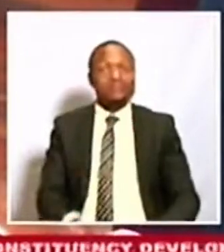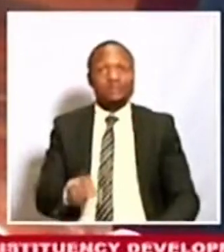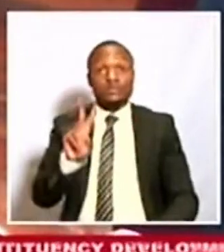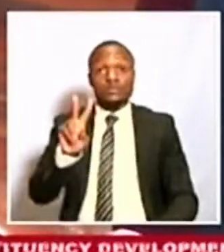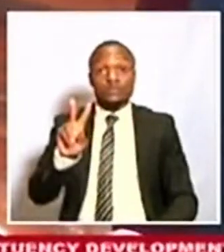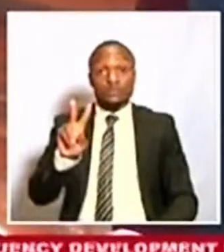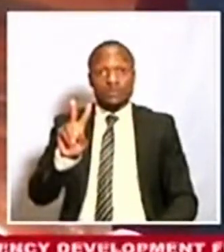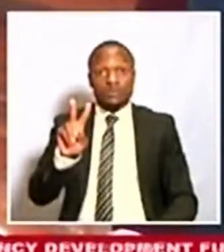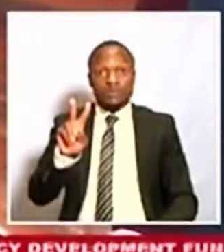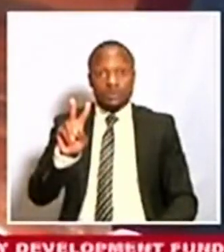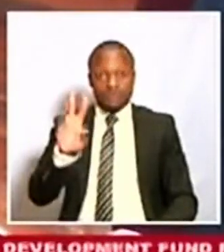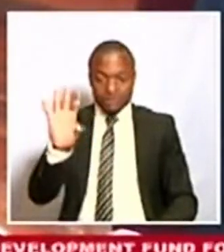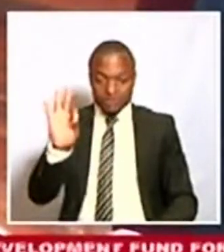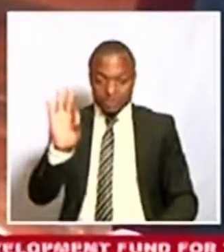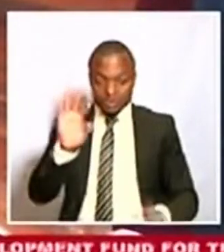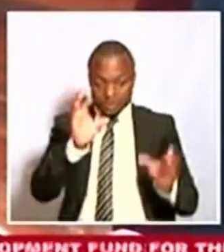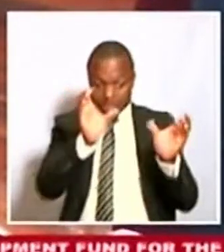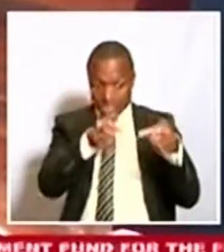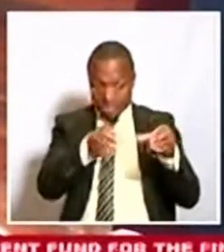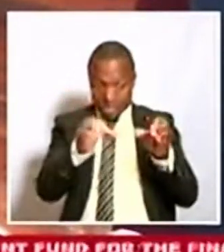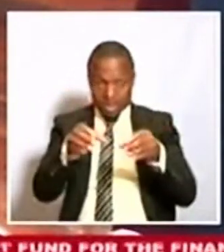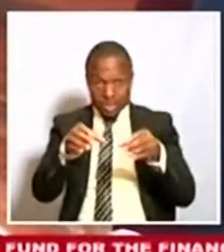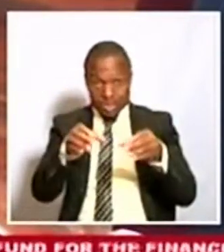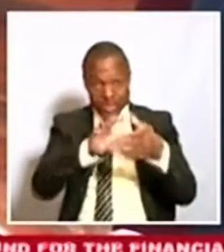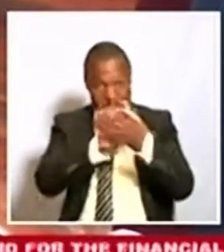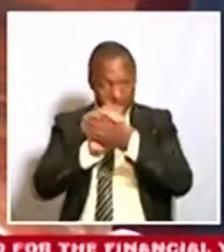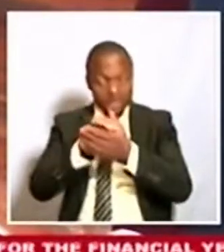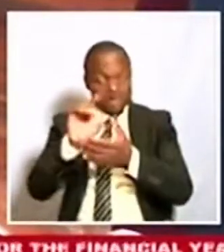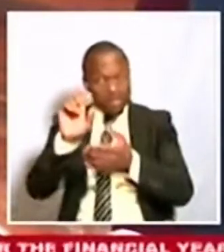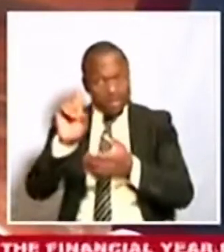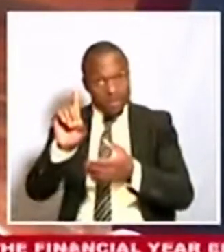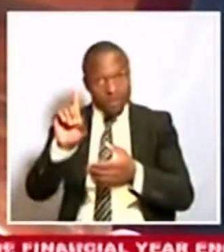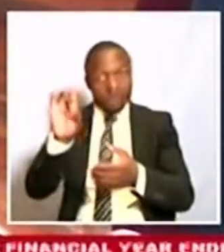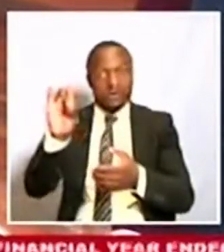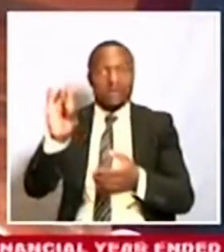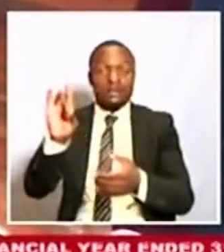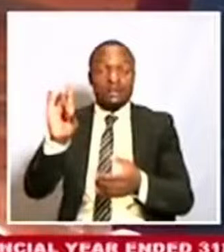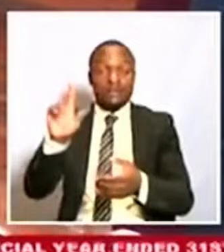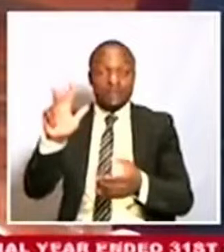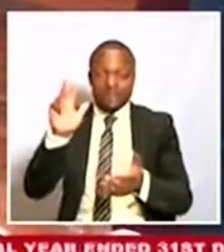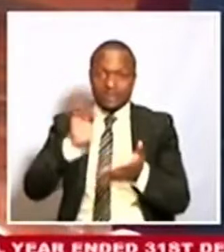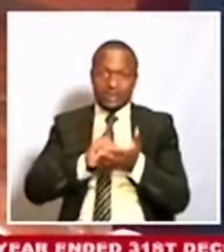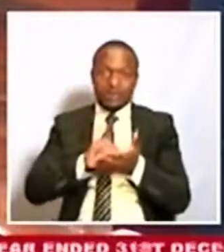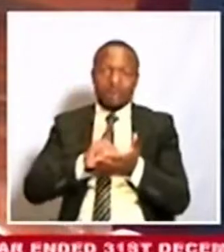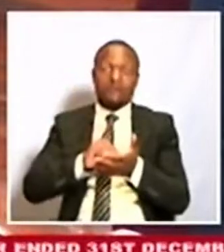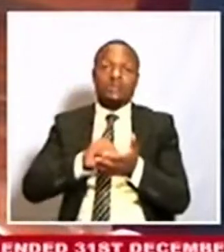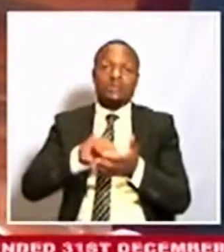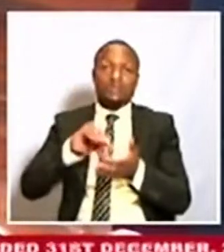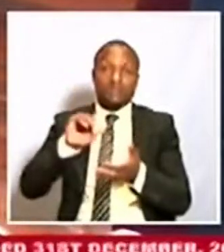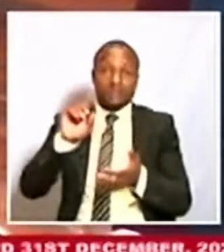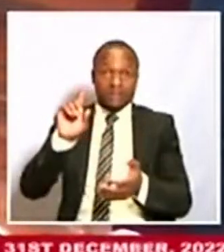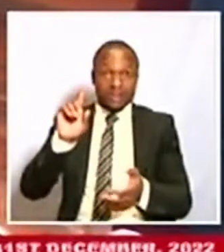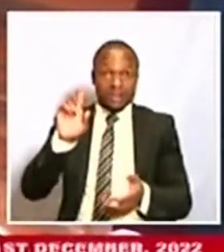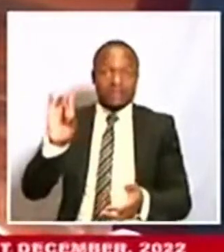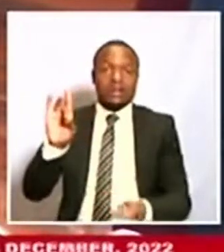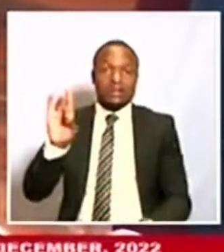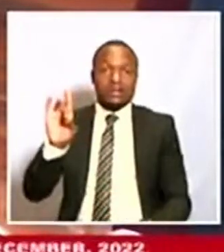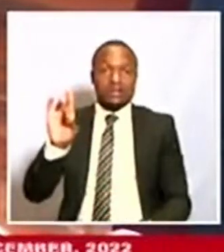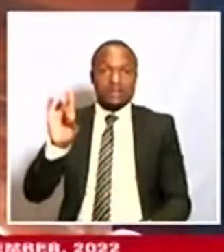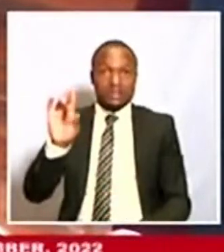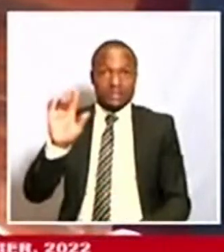29 clubs and cooperatives amounting to 183,831. Management wishes to state